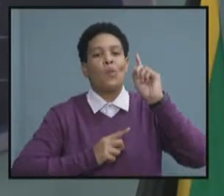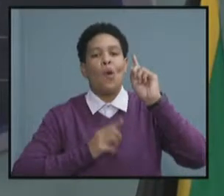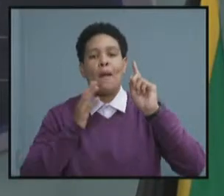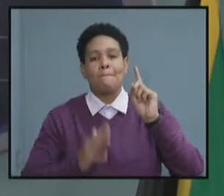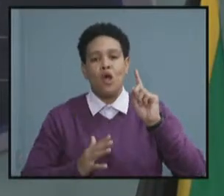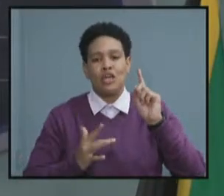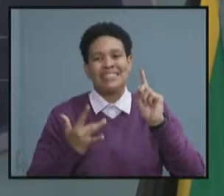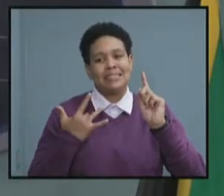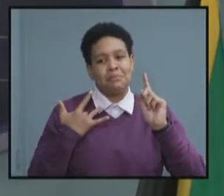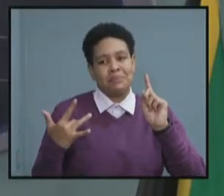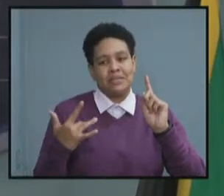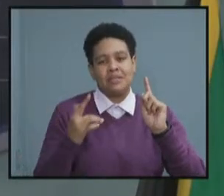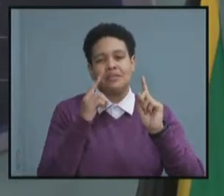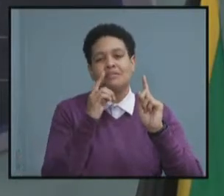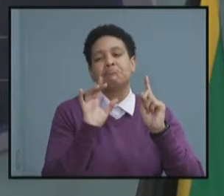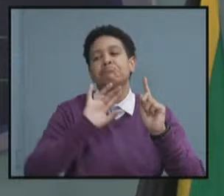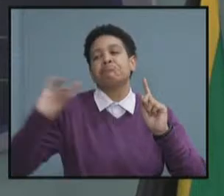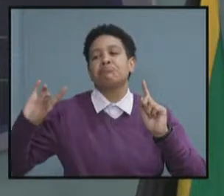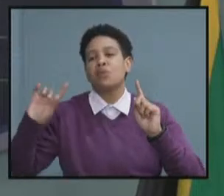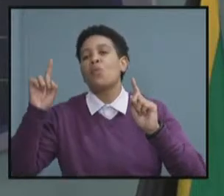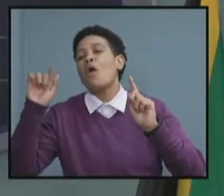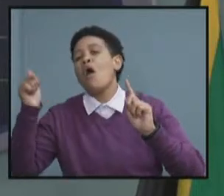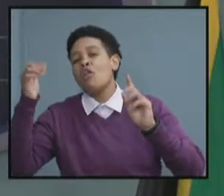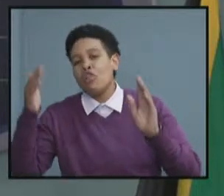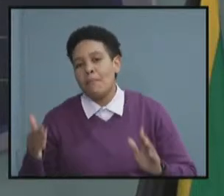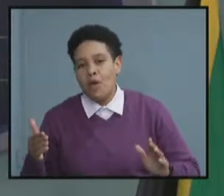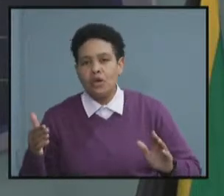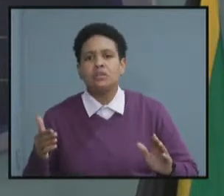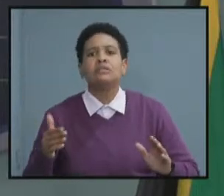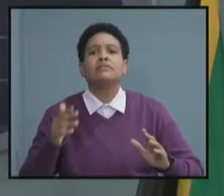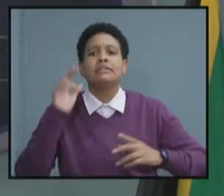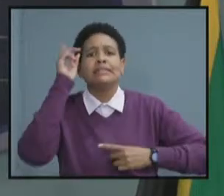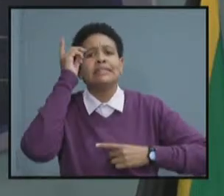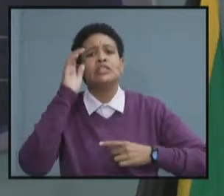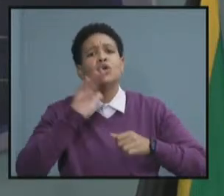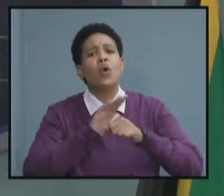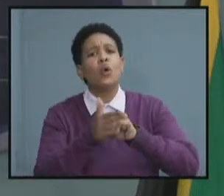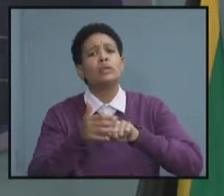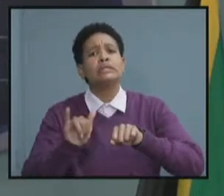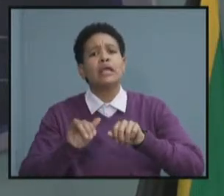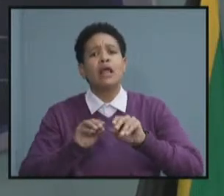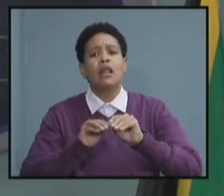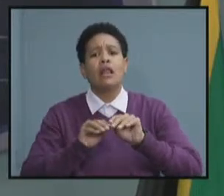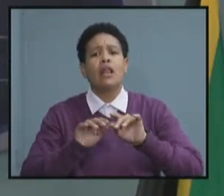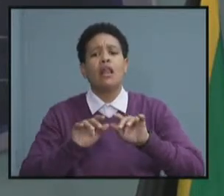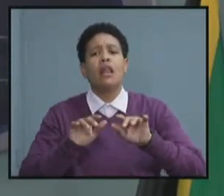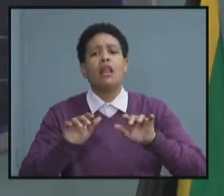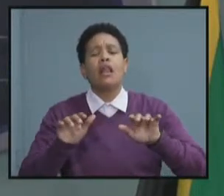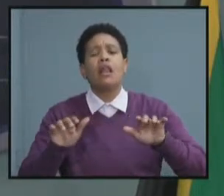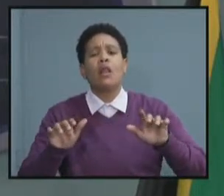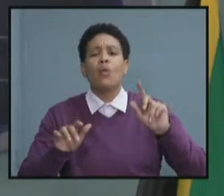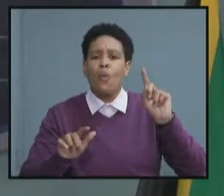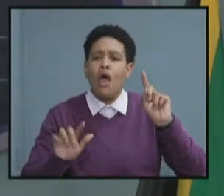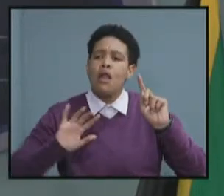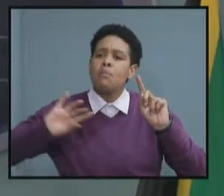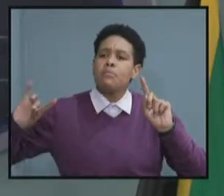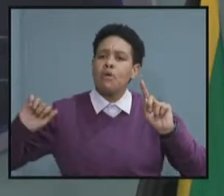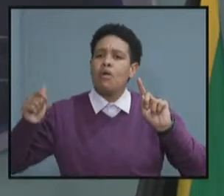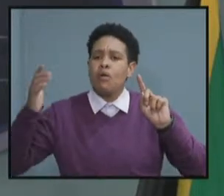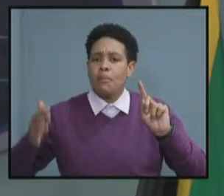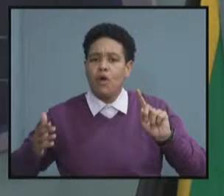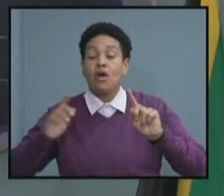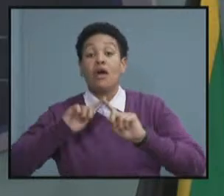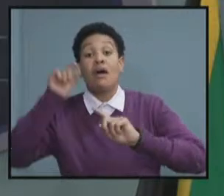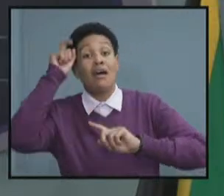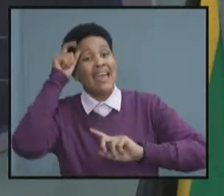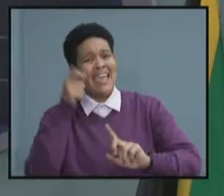1. Transmission of the disease is still taking place, but by virtue of the effectiveness